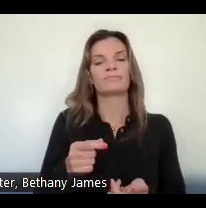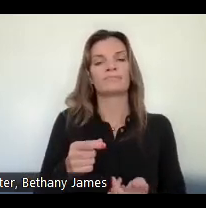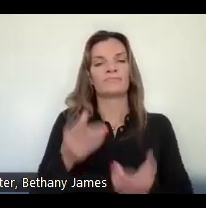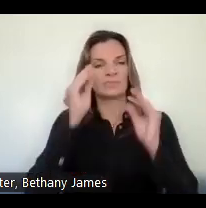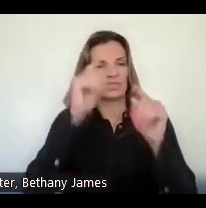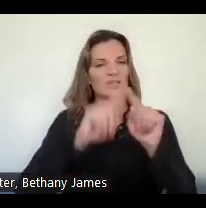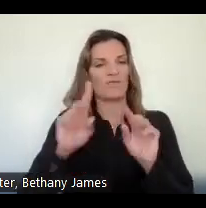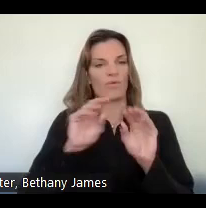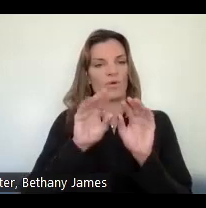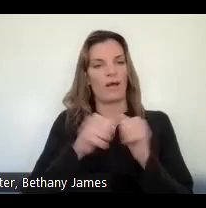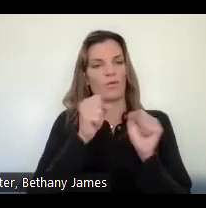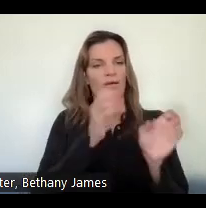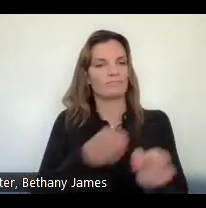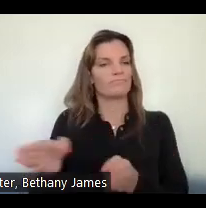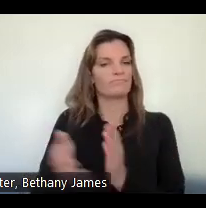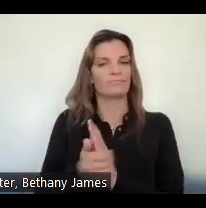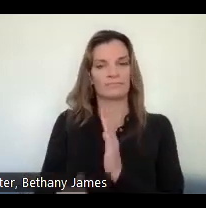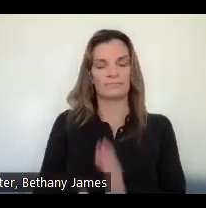workplace as well.